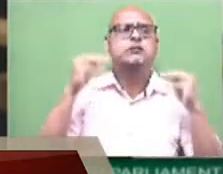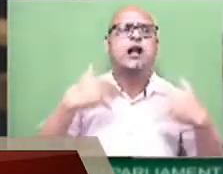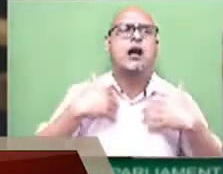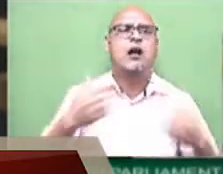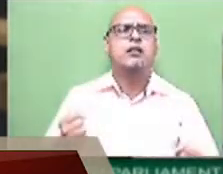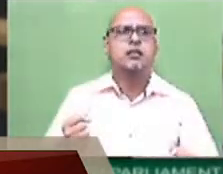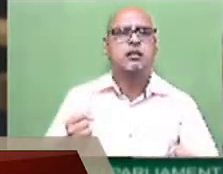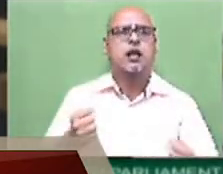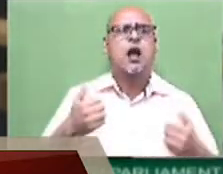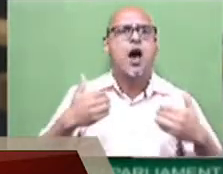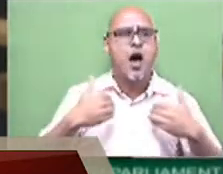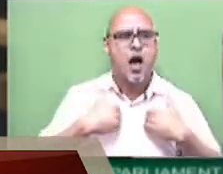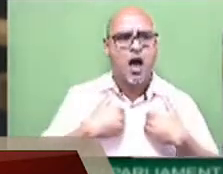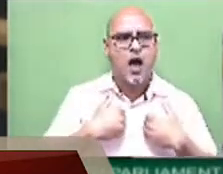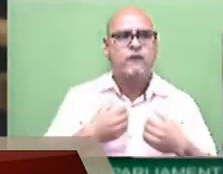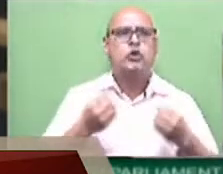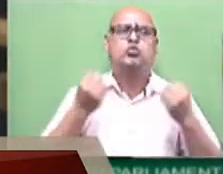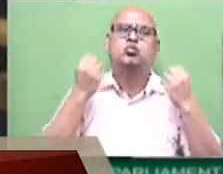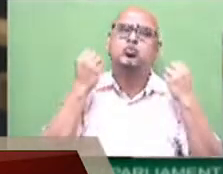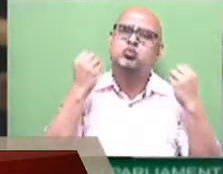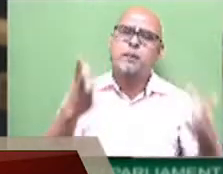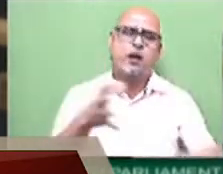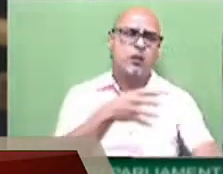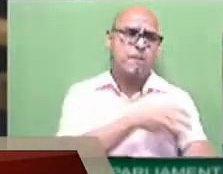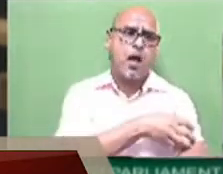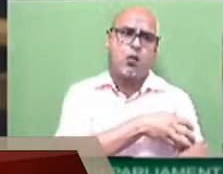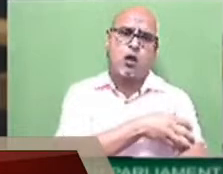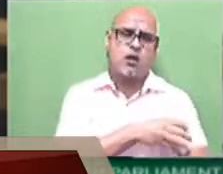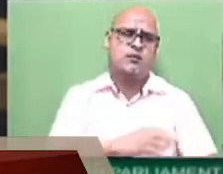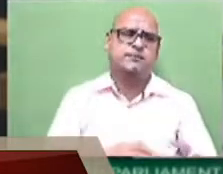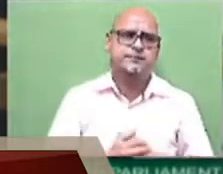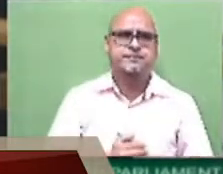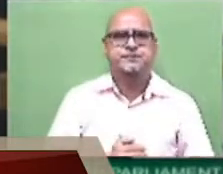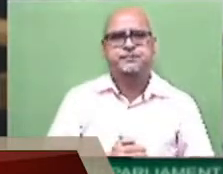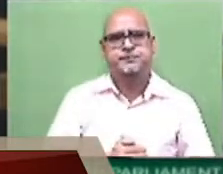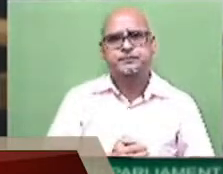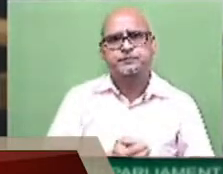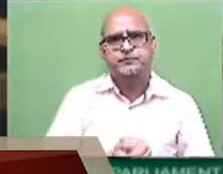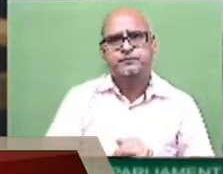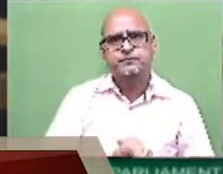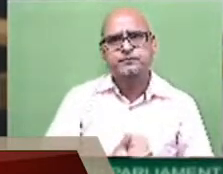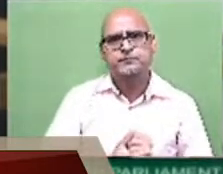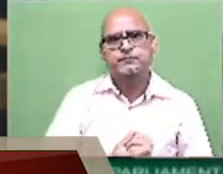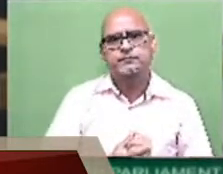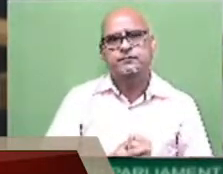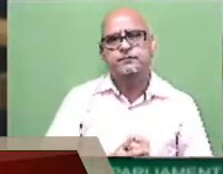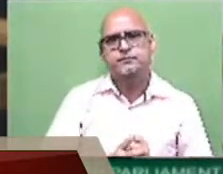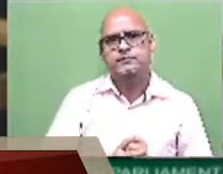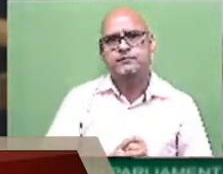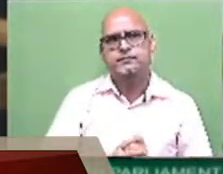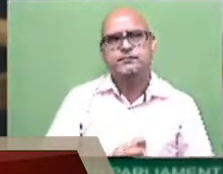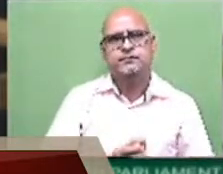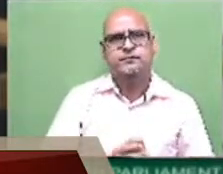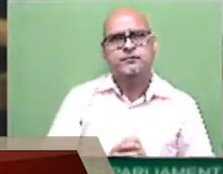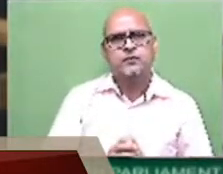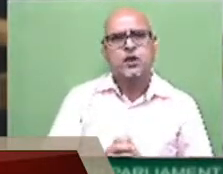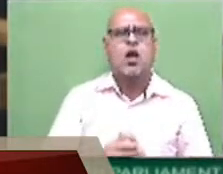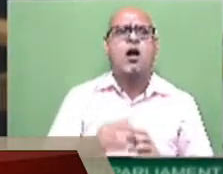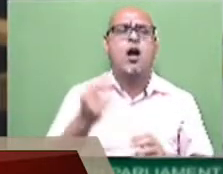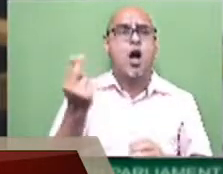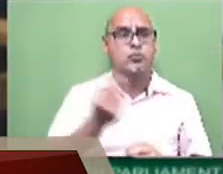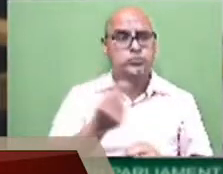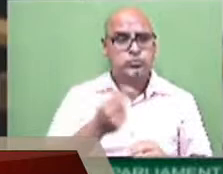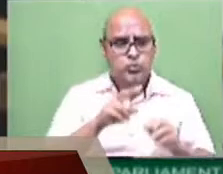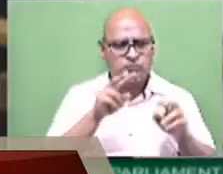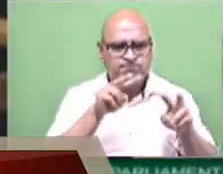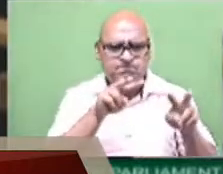such draconian measures on the population. Now, we have to also look at the time limit being given